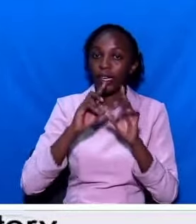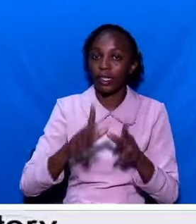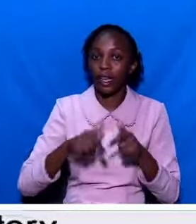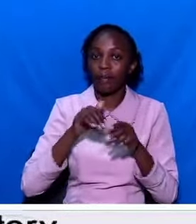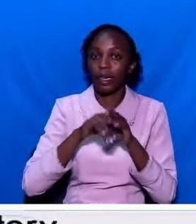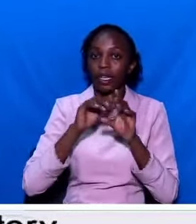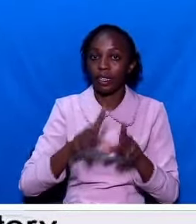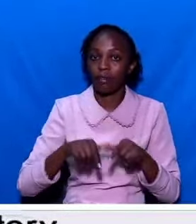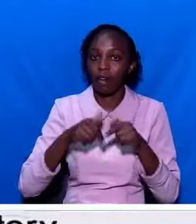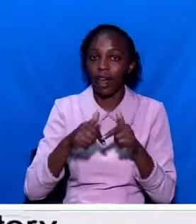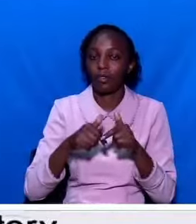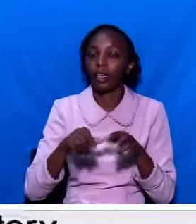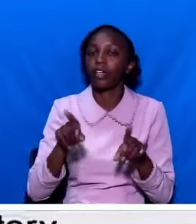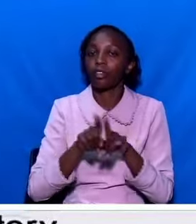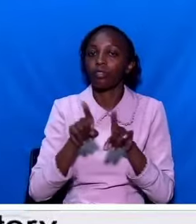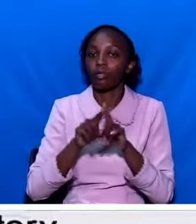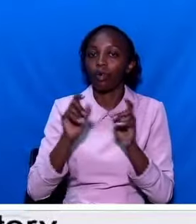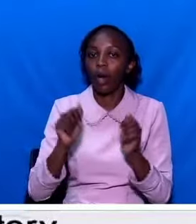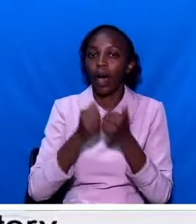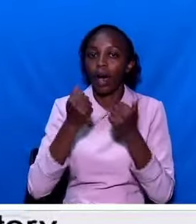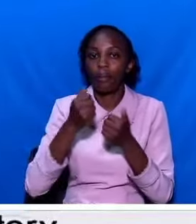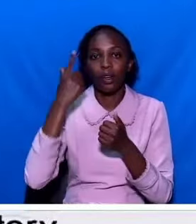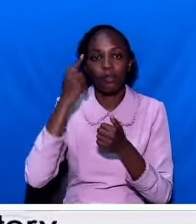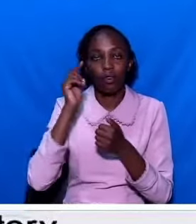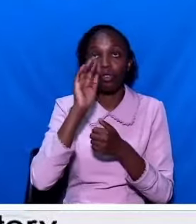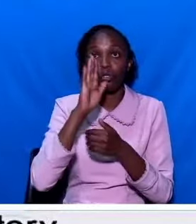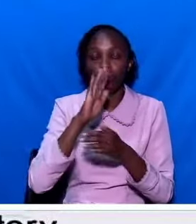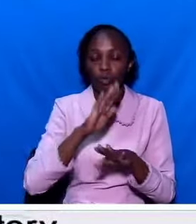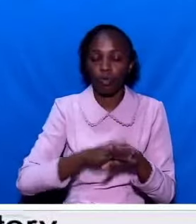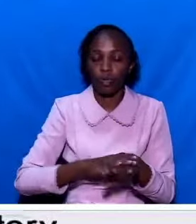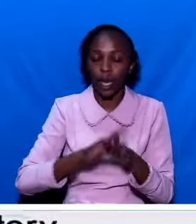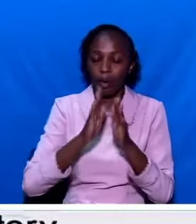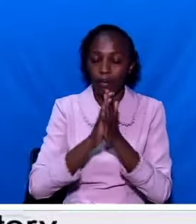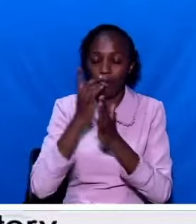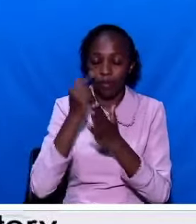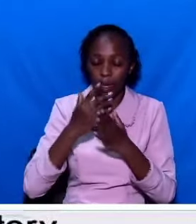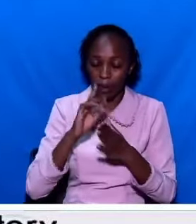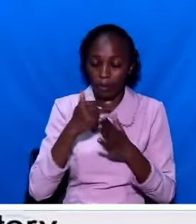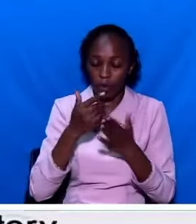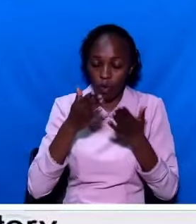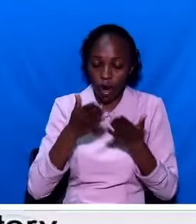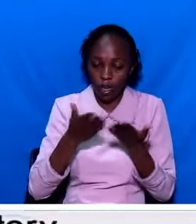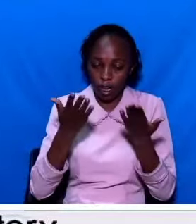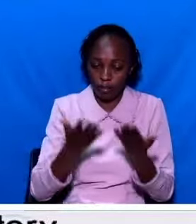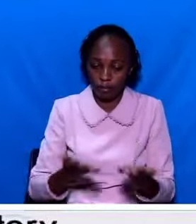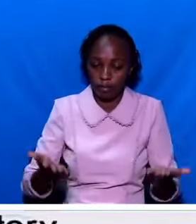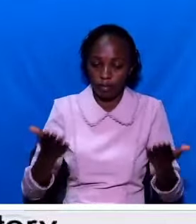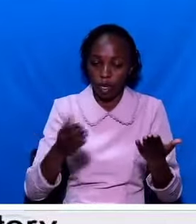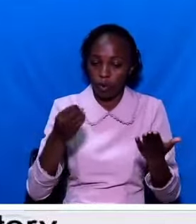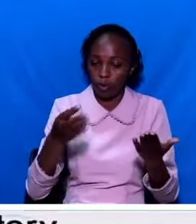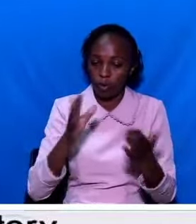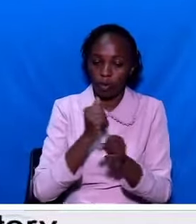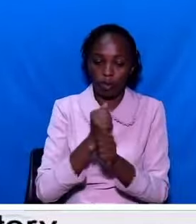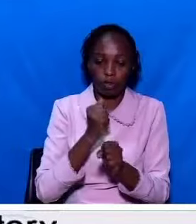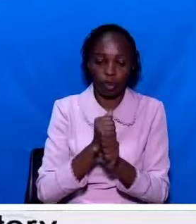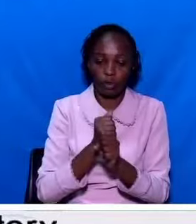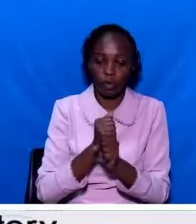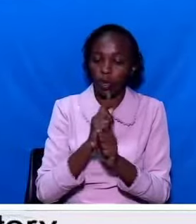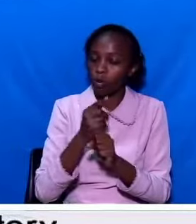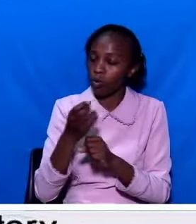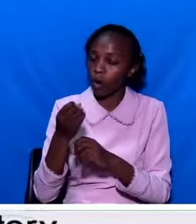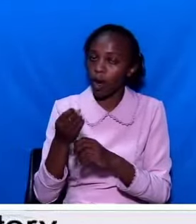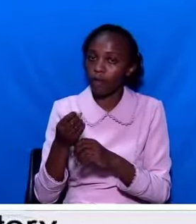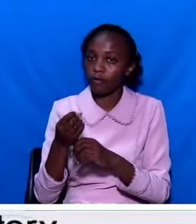is happening for our good. I pray for those who are here among us, who've lost their jobs, who have gone through a